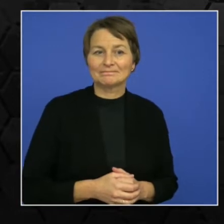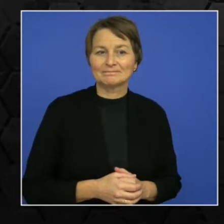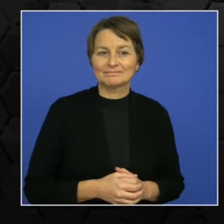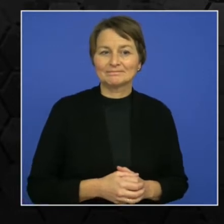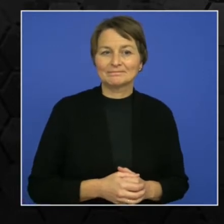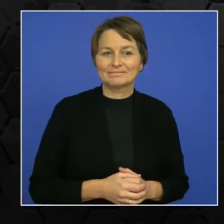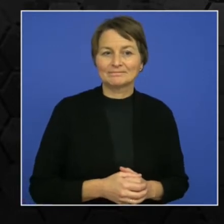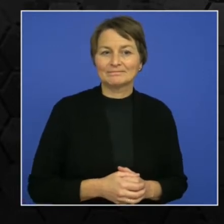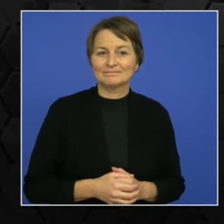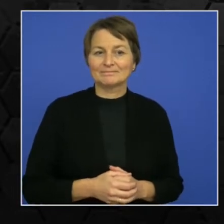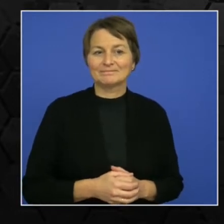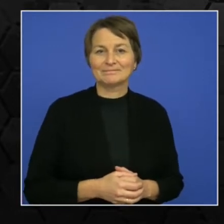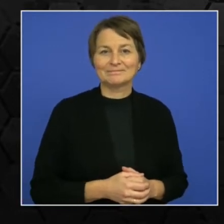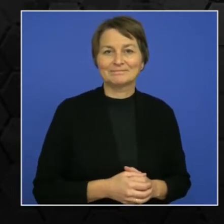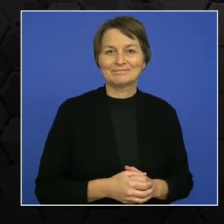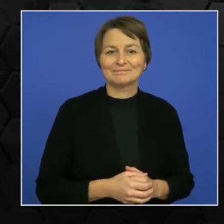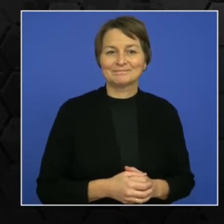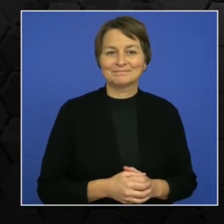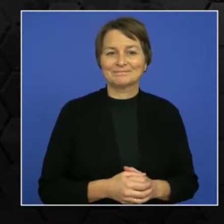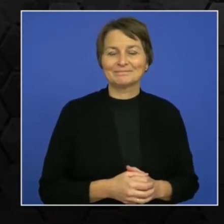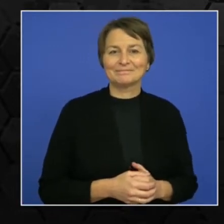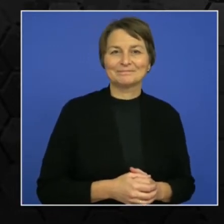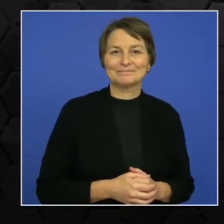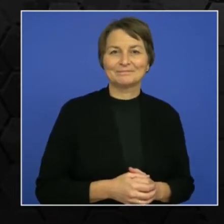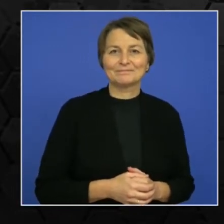Yeah, I think it's. Yes.